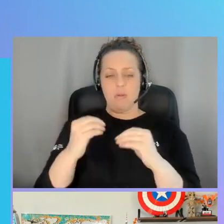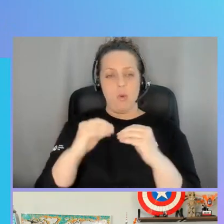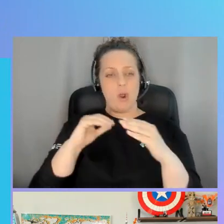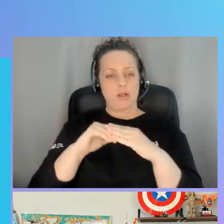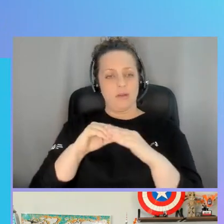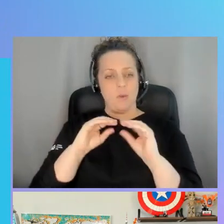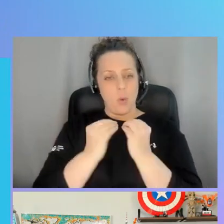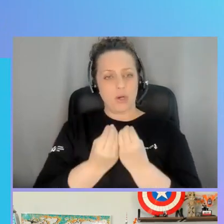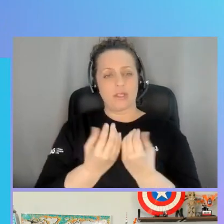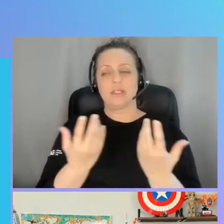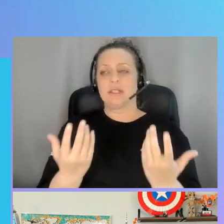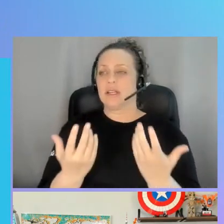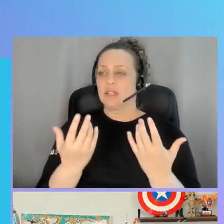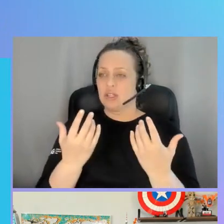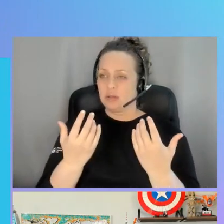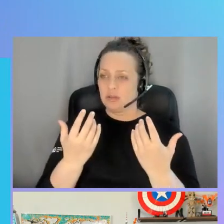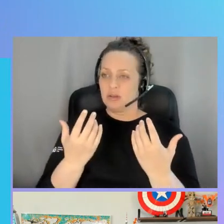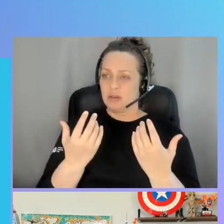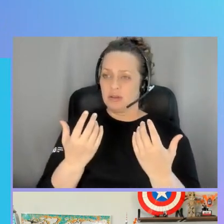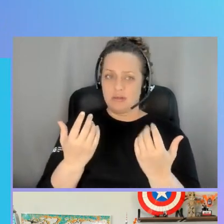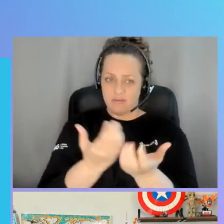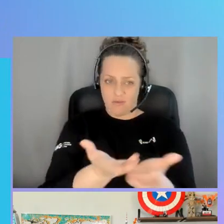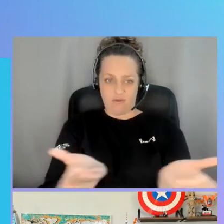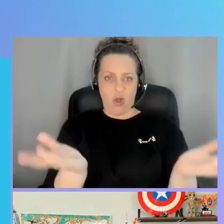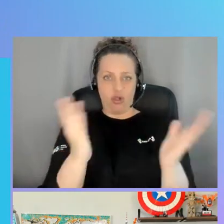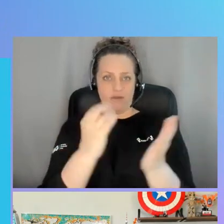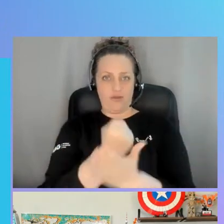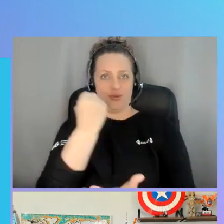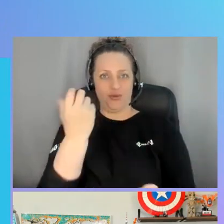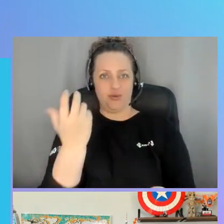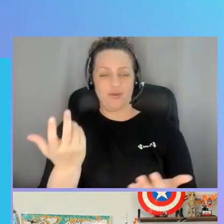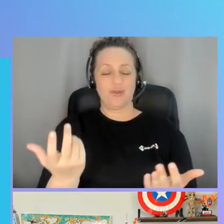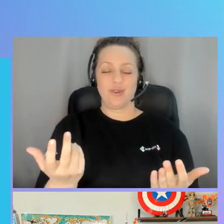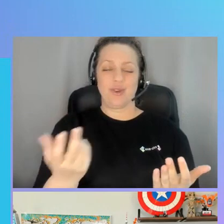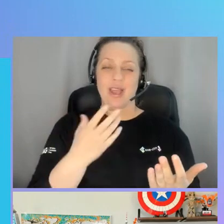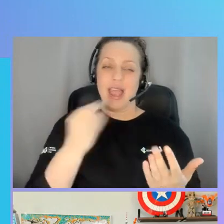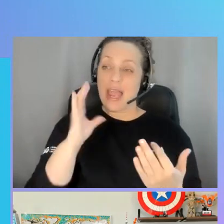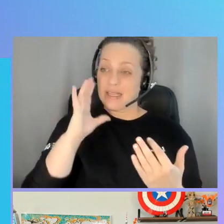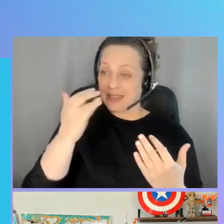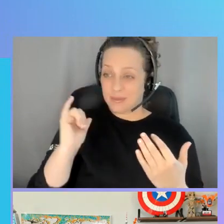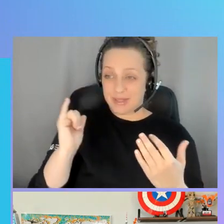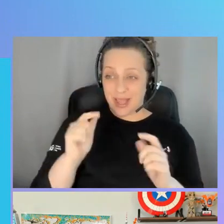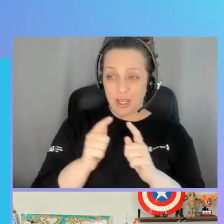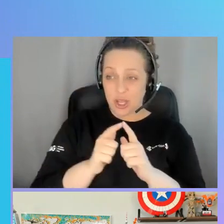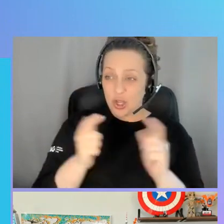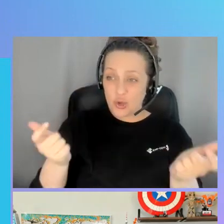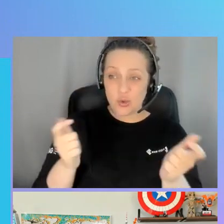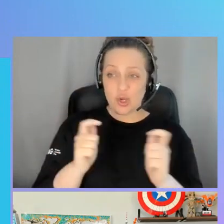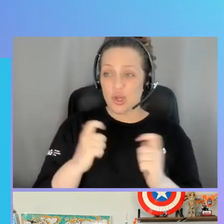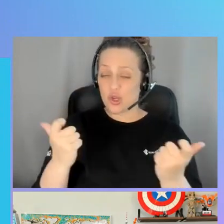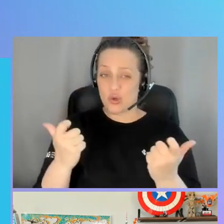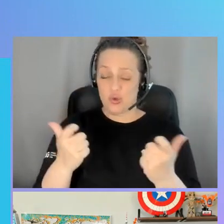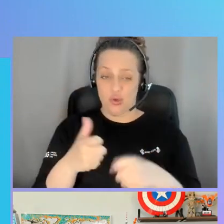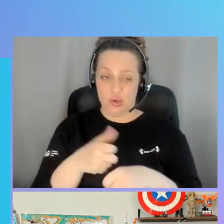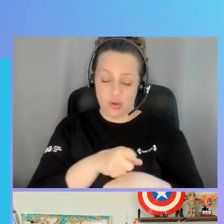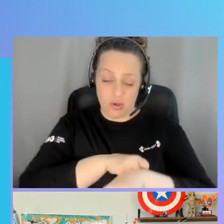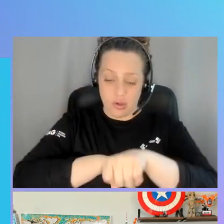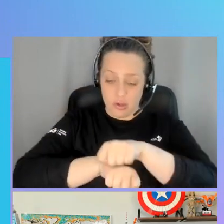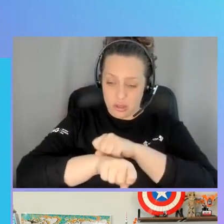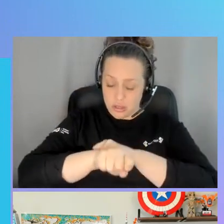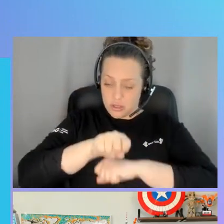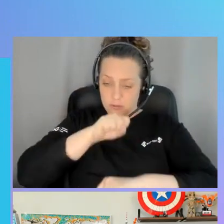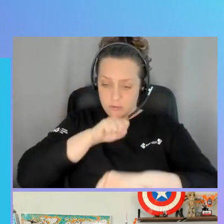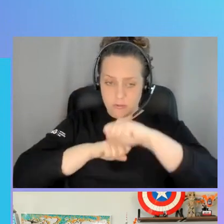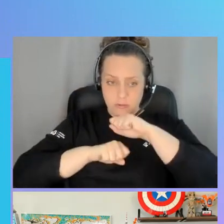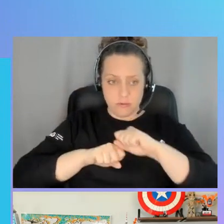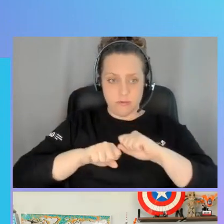accessible organization in front of all of you. And it seems like a huge endeavor, right? You know, there's the